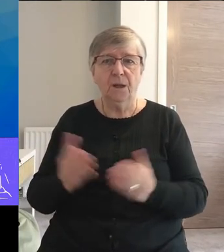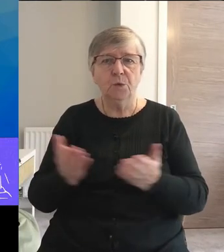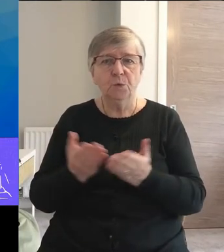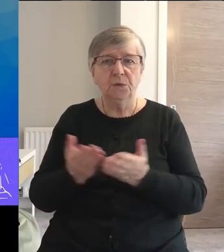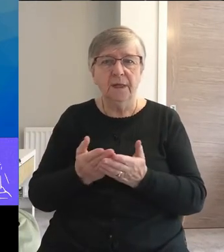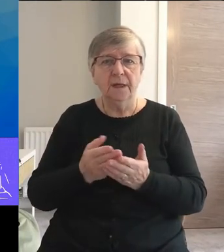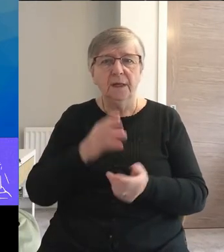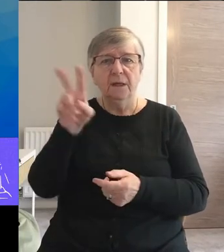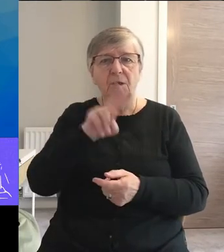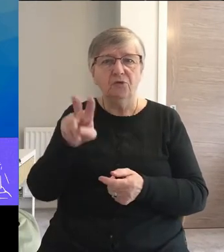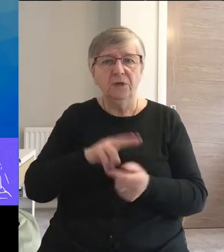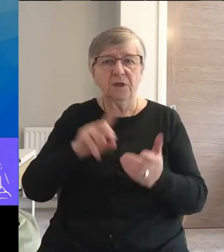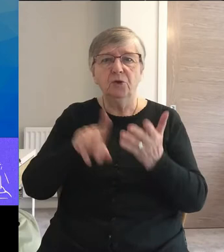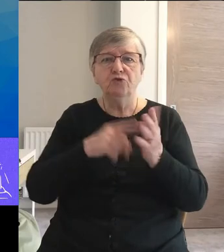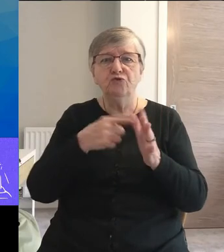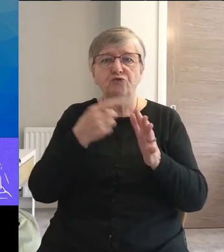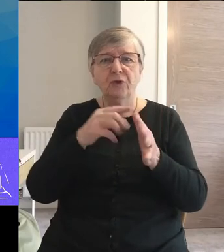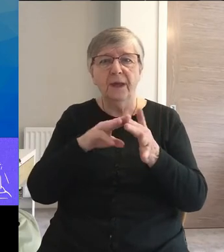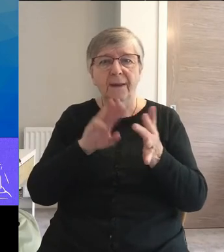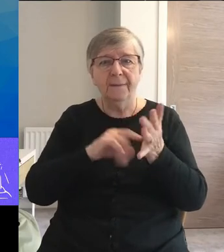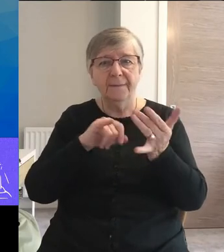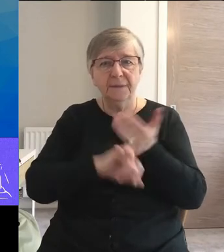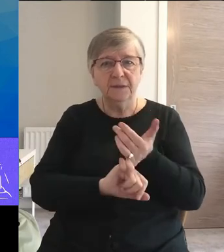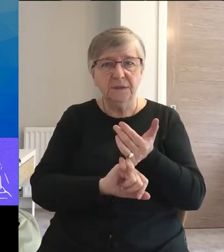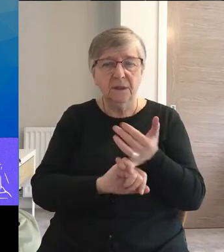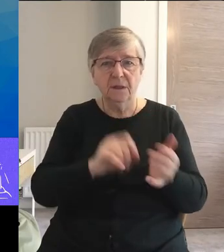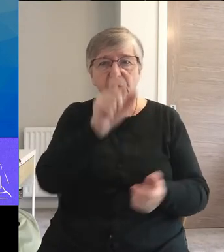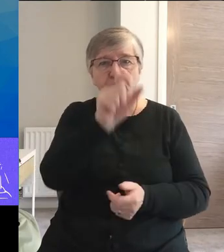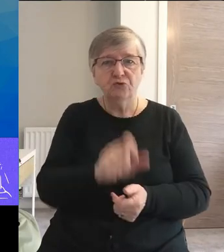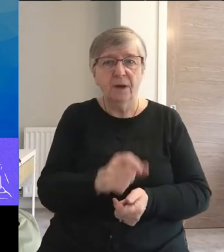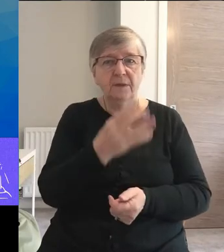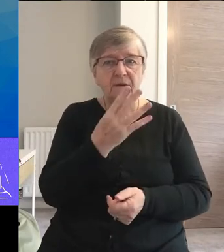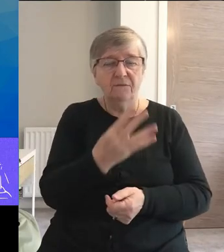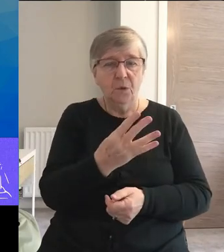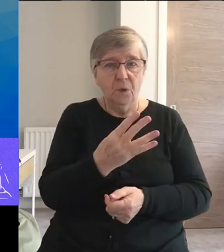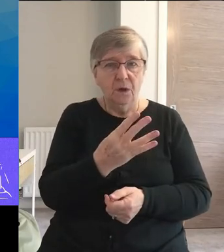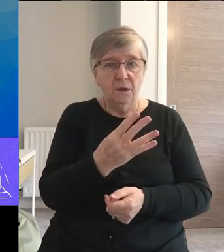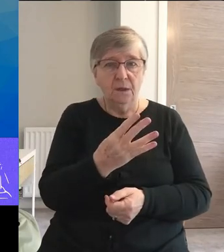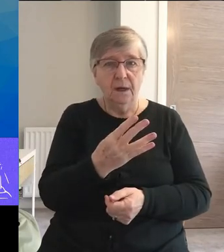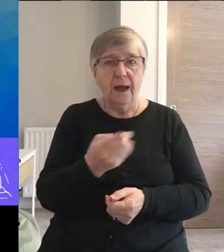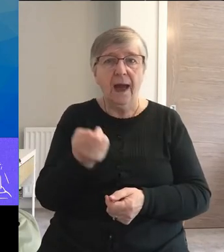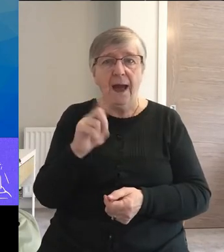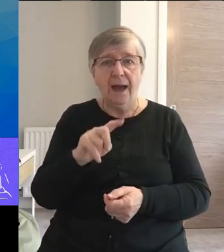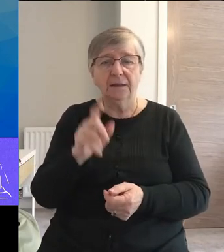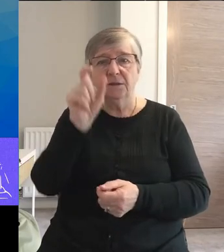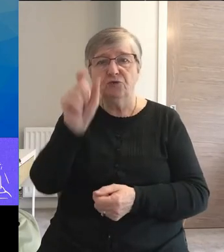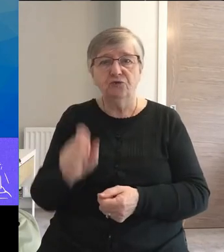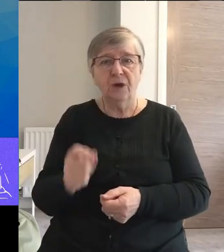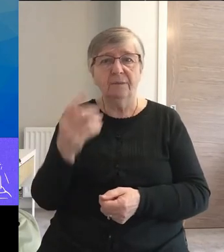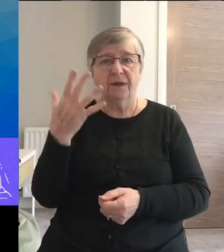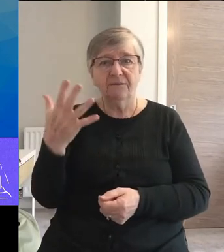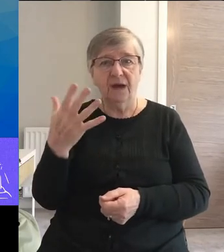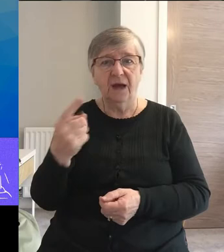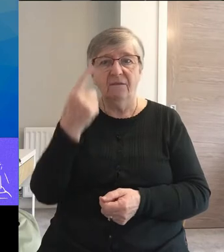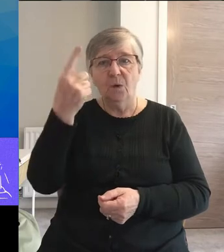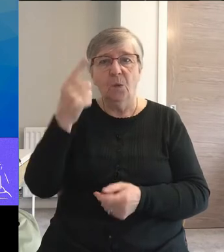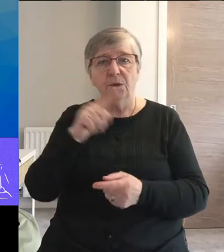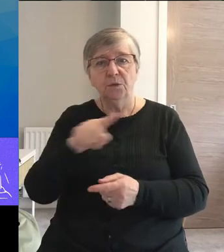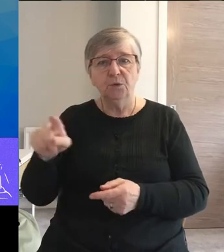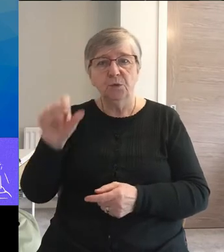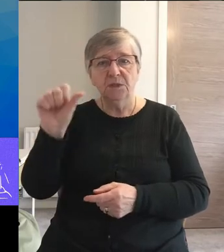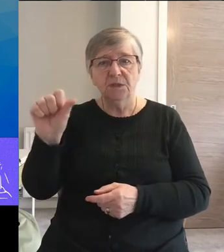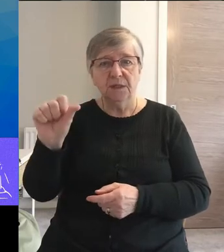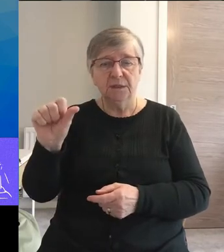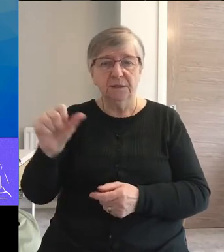Today we are going to read from the fourth chapter of the book of James and also verses 1 to